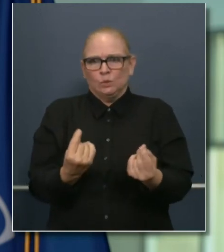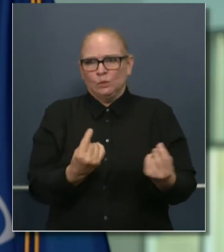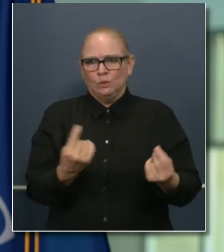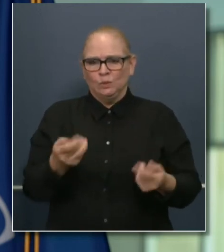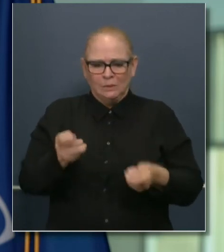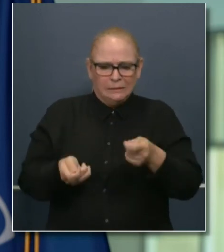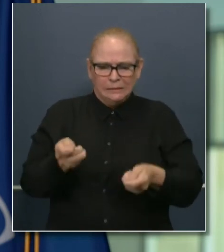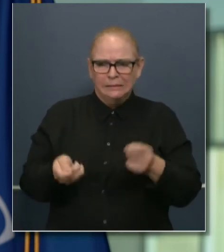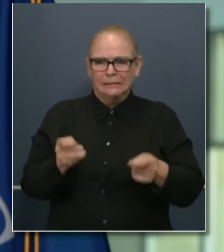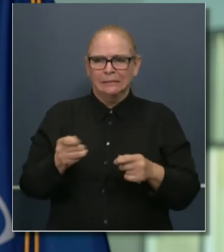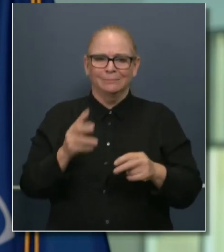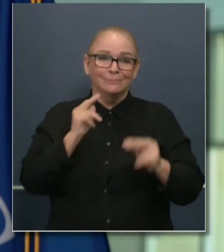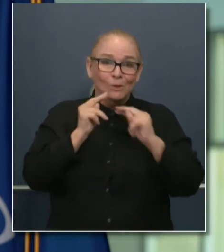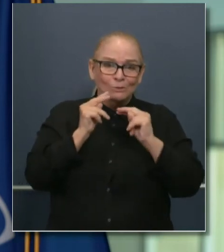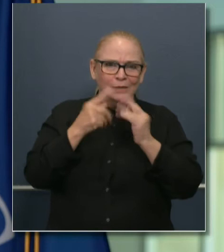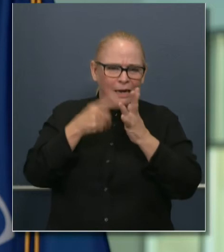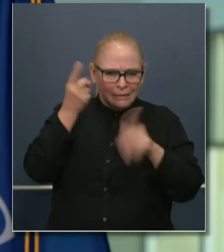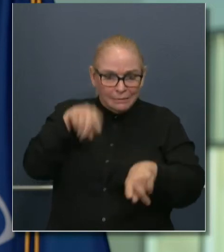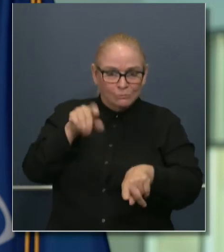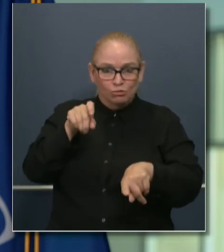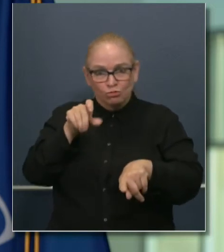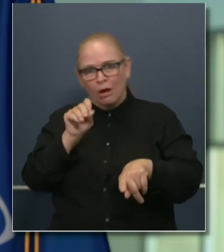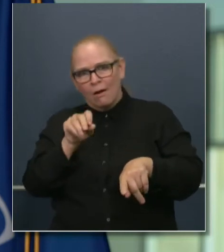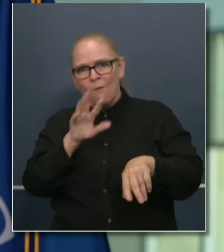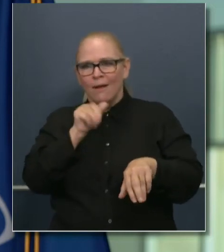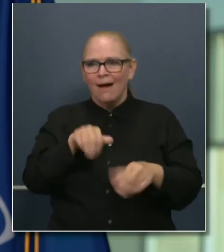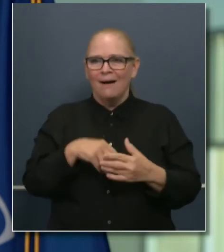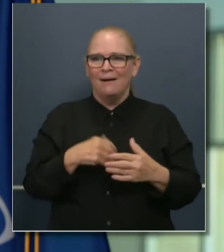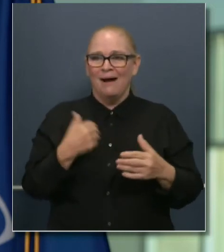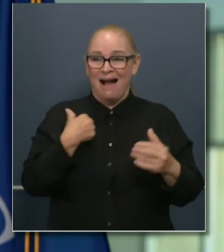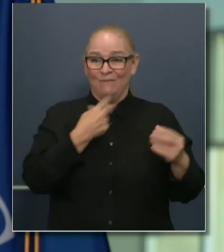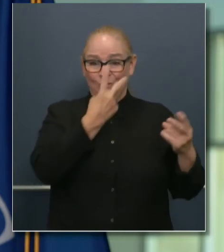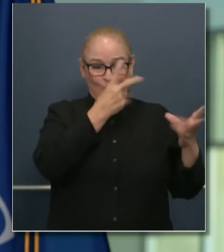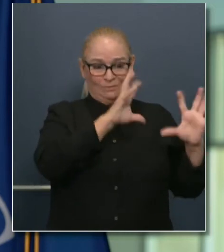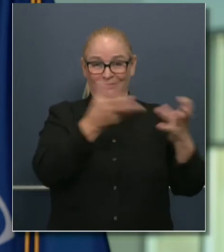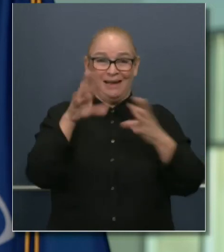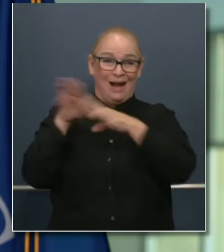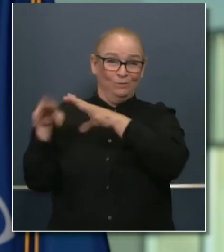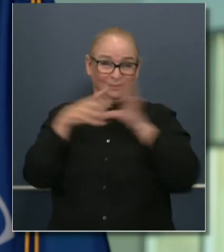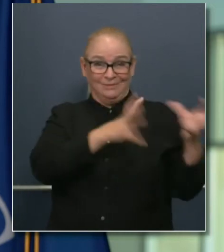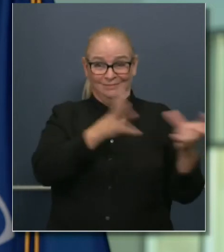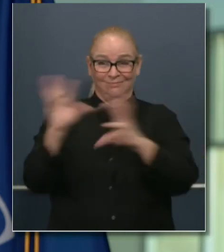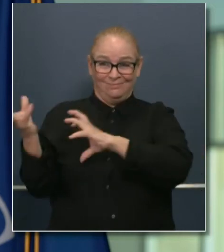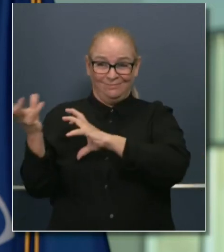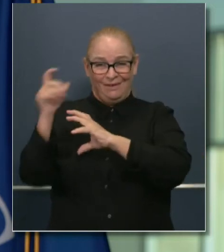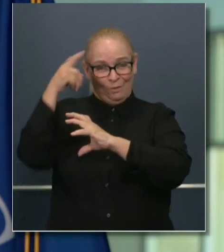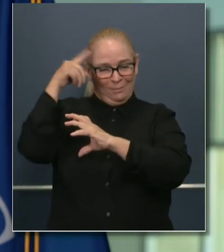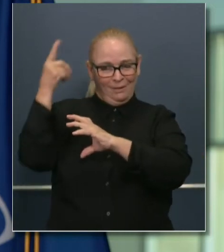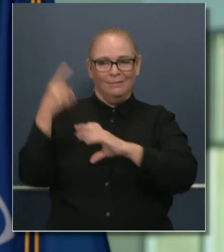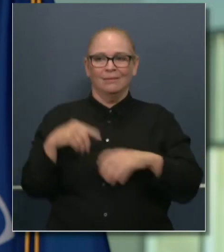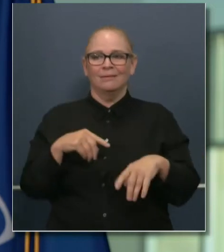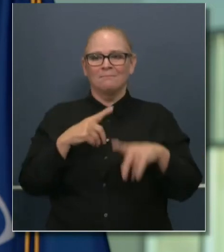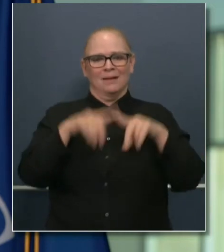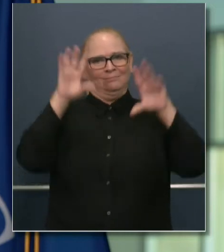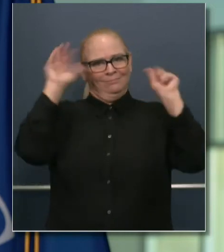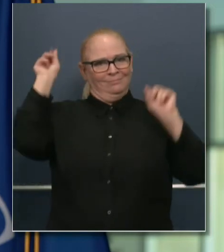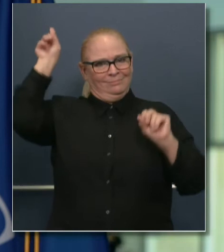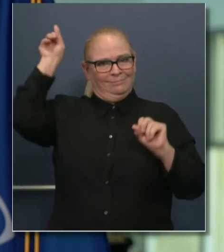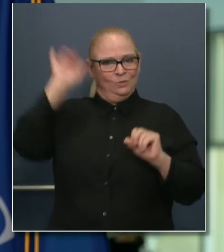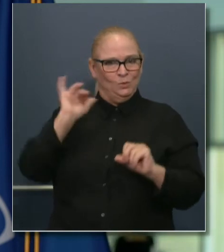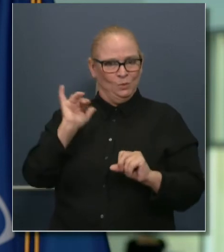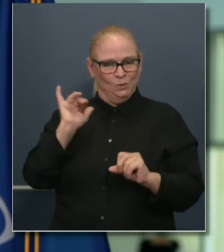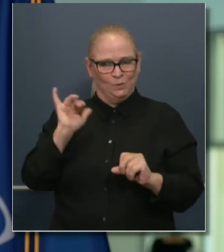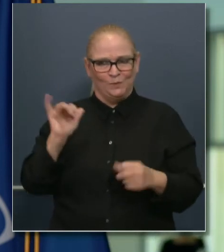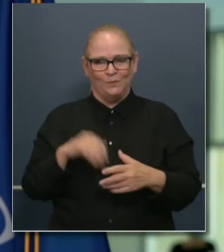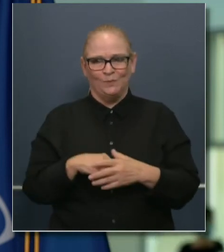and negotiated not only among the two houses, but also with the administration. I don't want to get into those